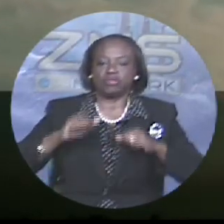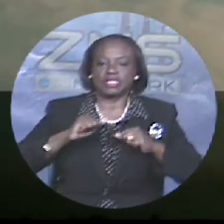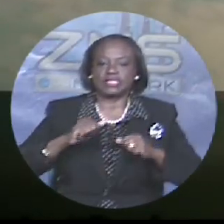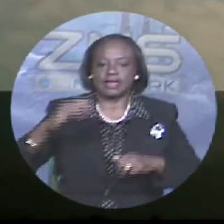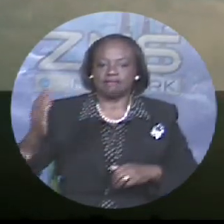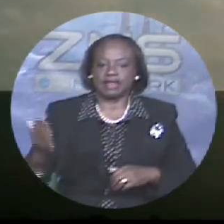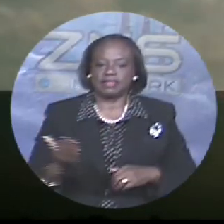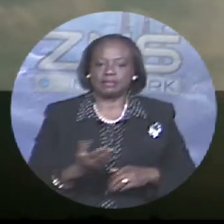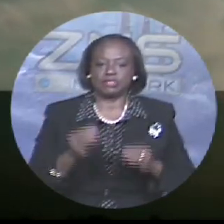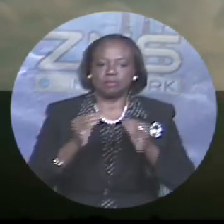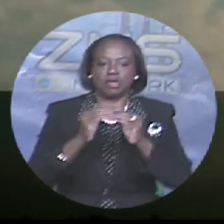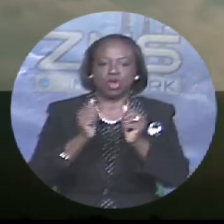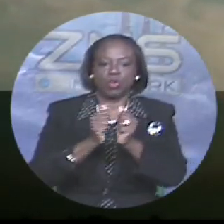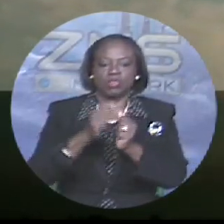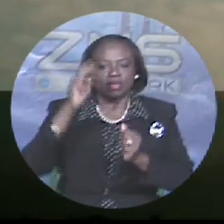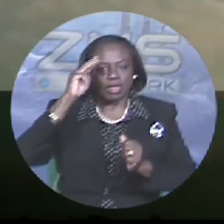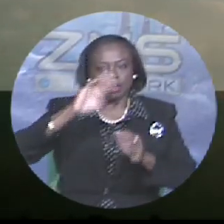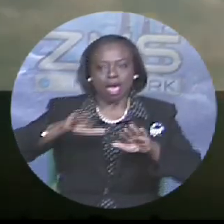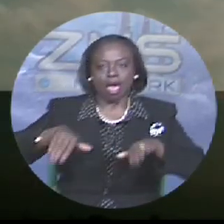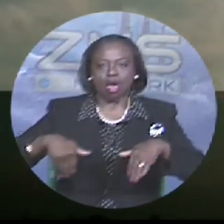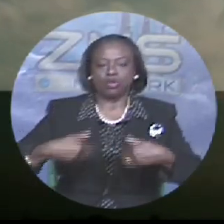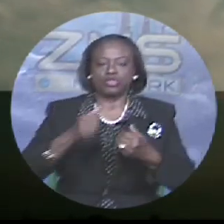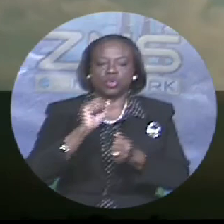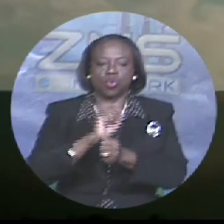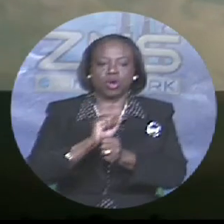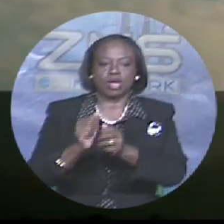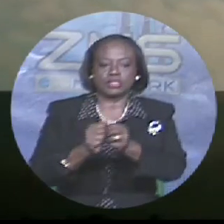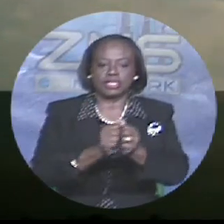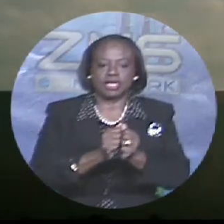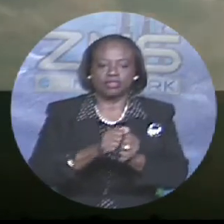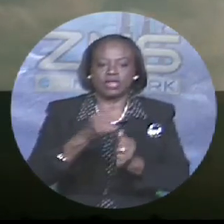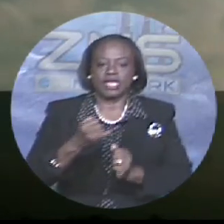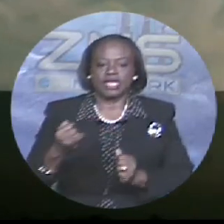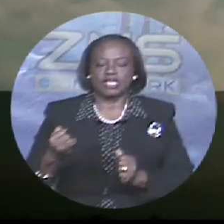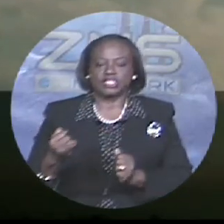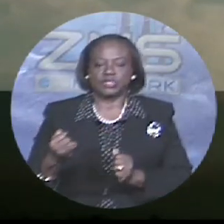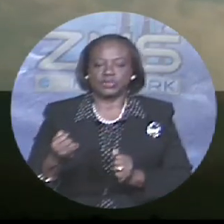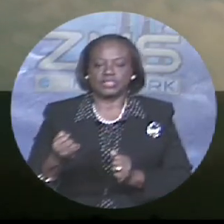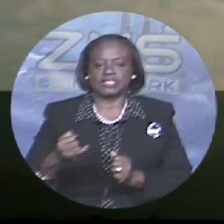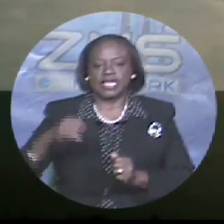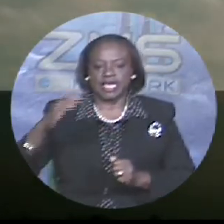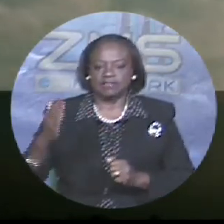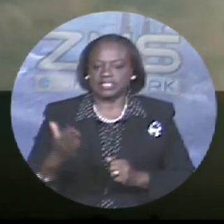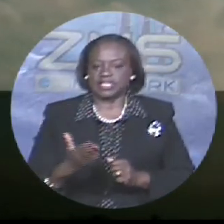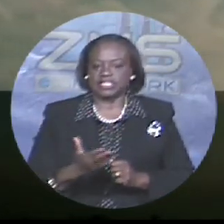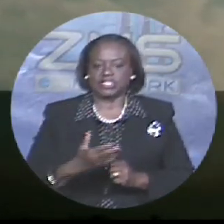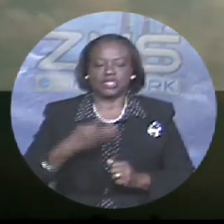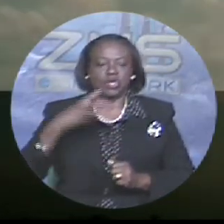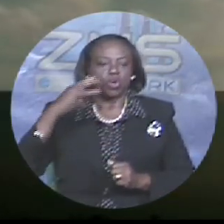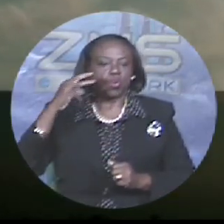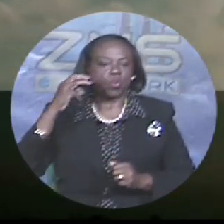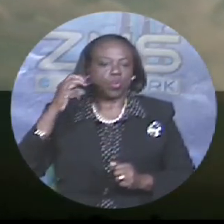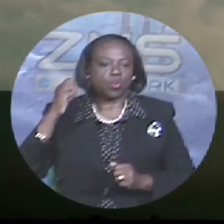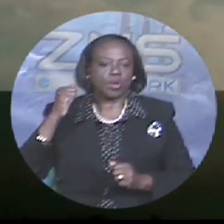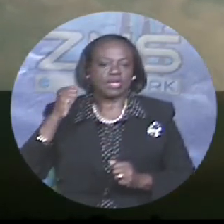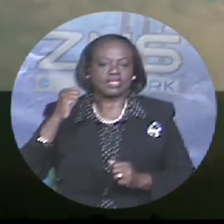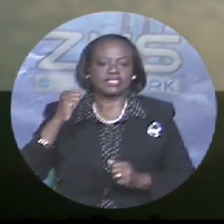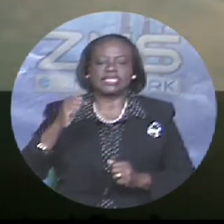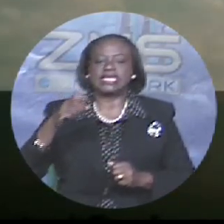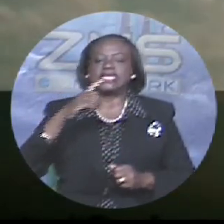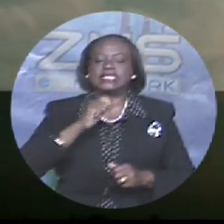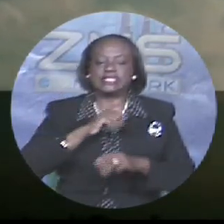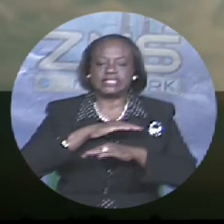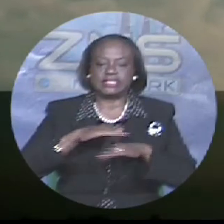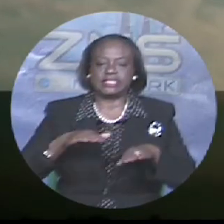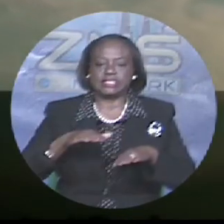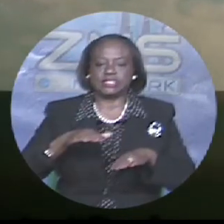him to discuss how we can work together on the issues raised. His invitation, unfortunately, was flatly and